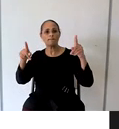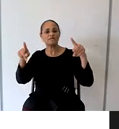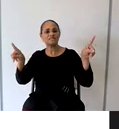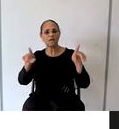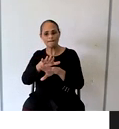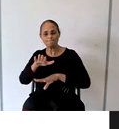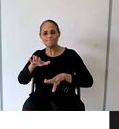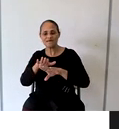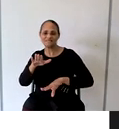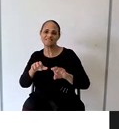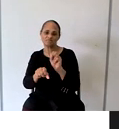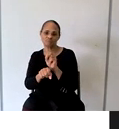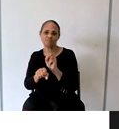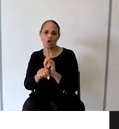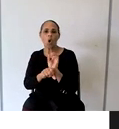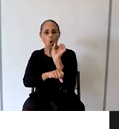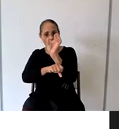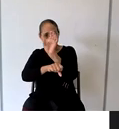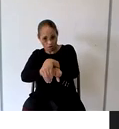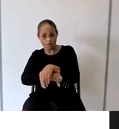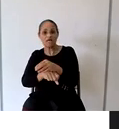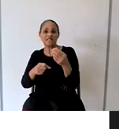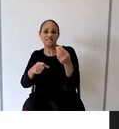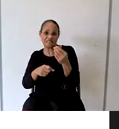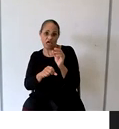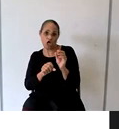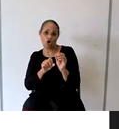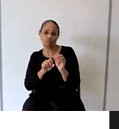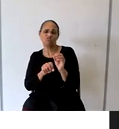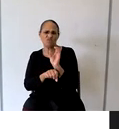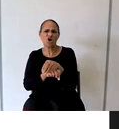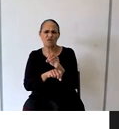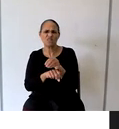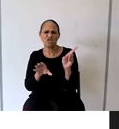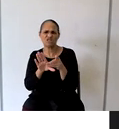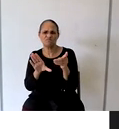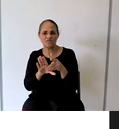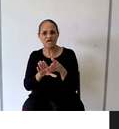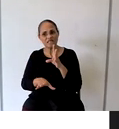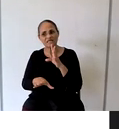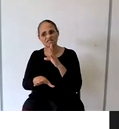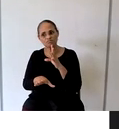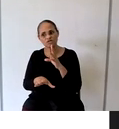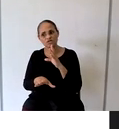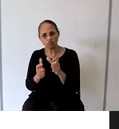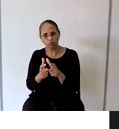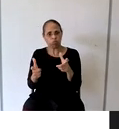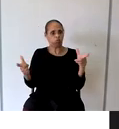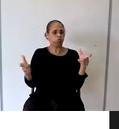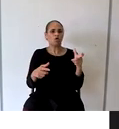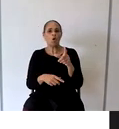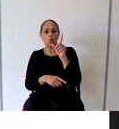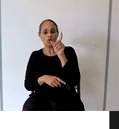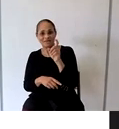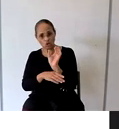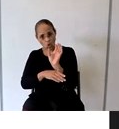or overcoming their disability. And again, that speaks absolute volumes, that we need to overcome